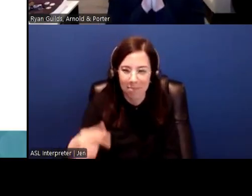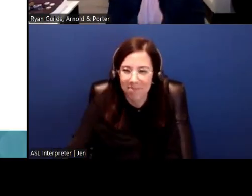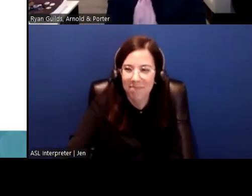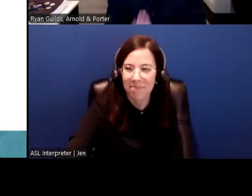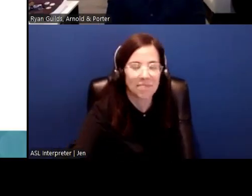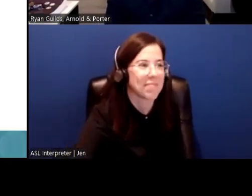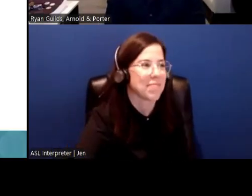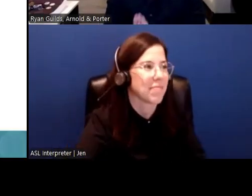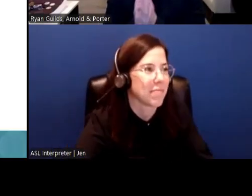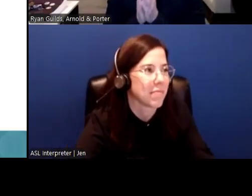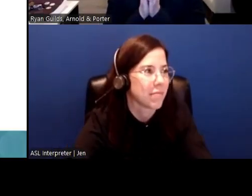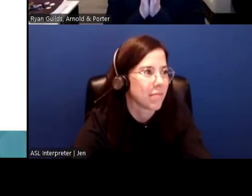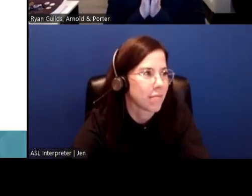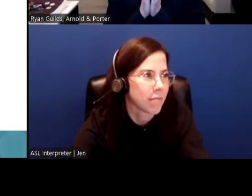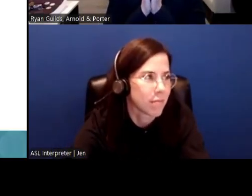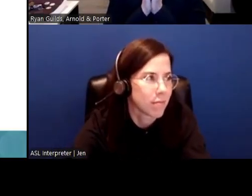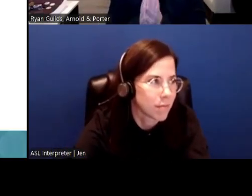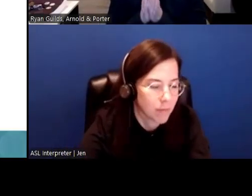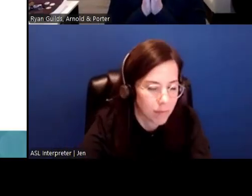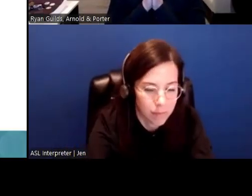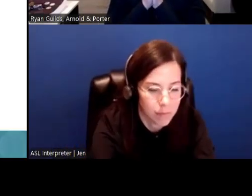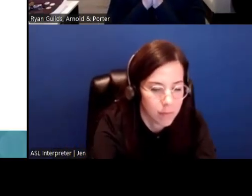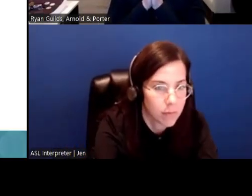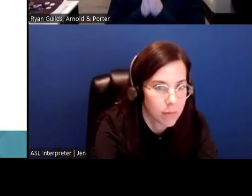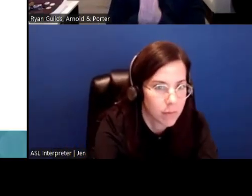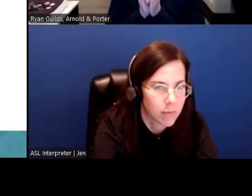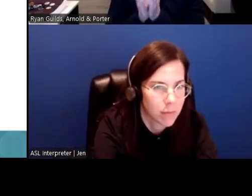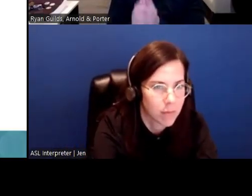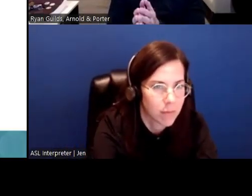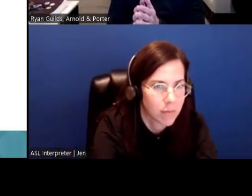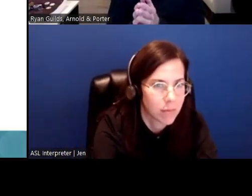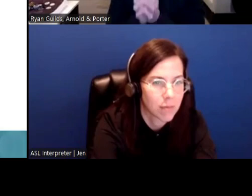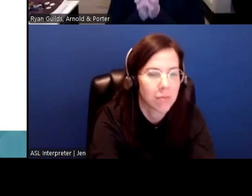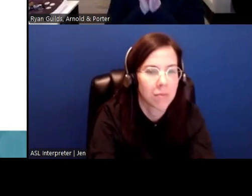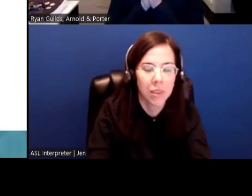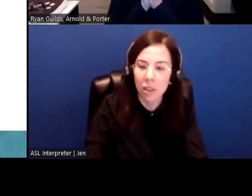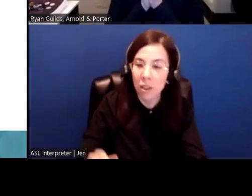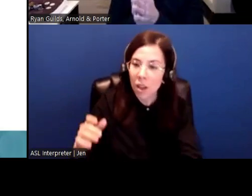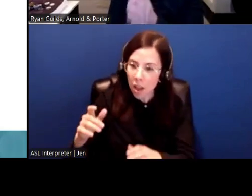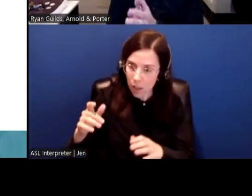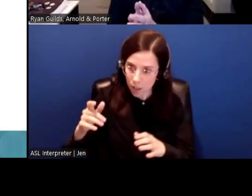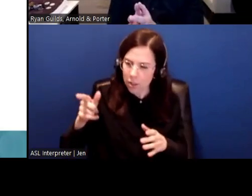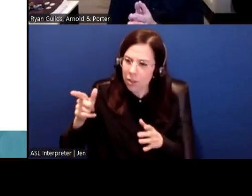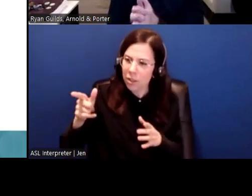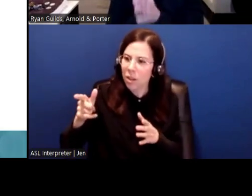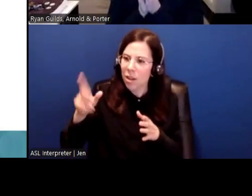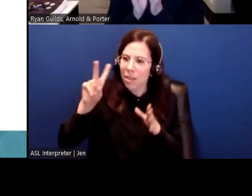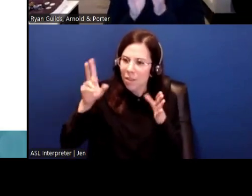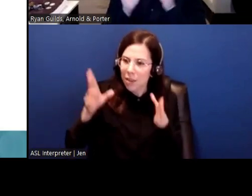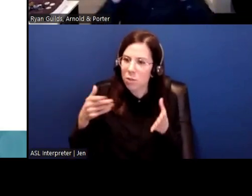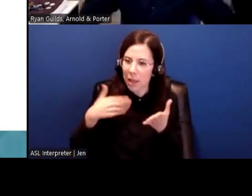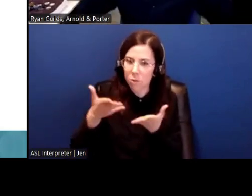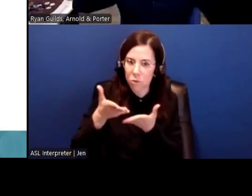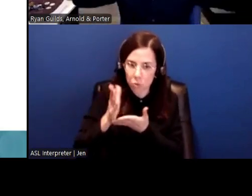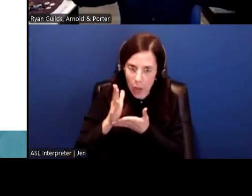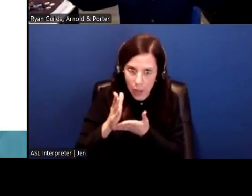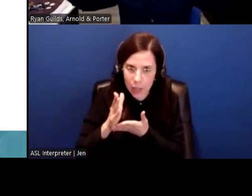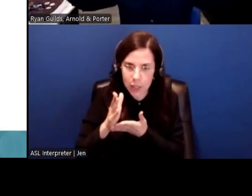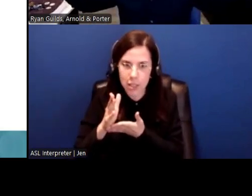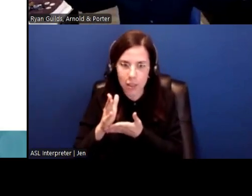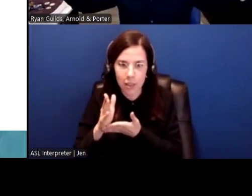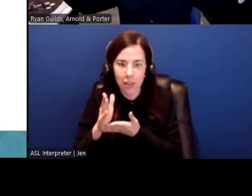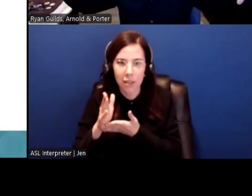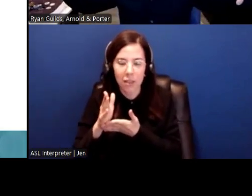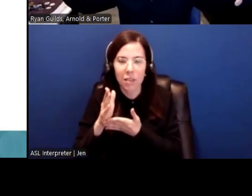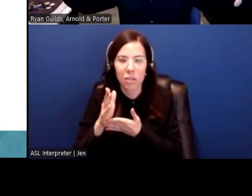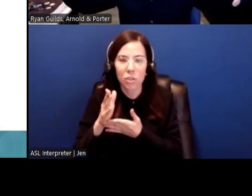The victim does have a right to petition the Court of Criminal Appeals for a writ of mandamus. Now, let's just talk